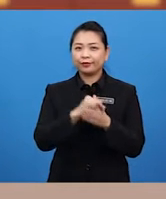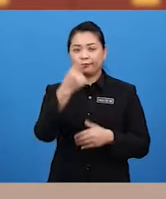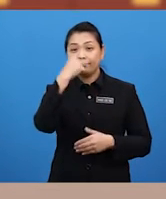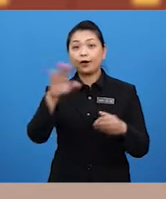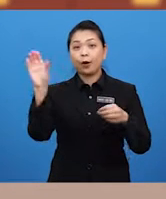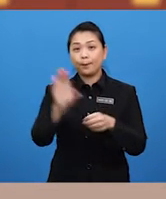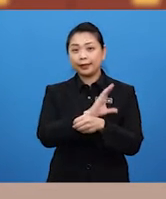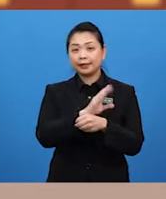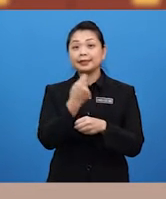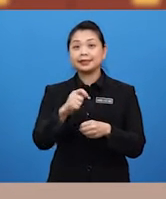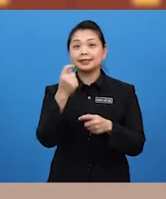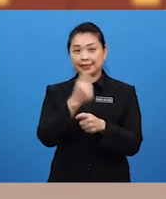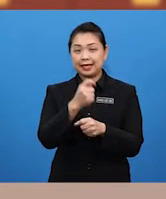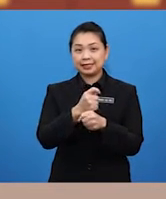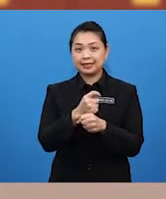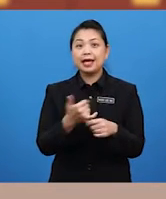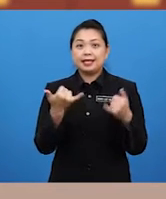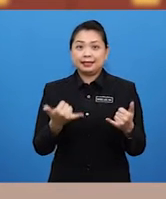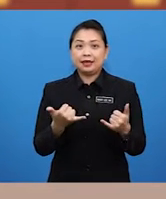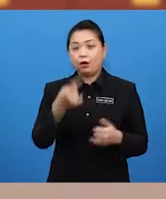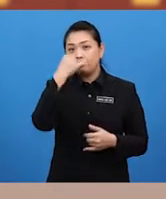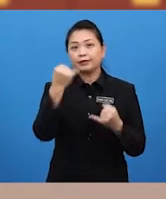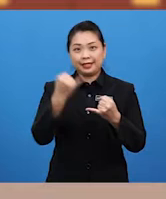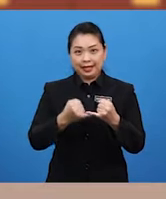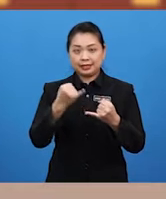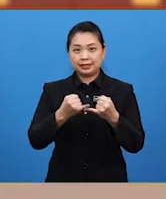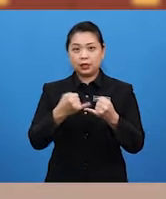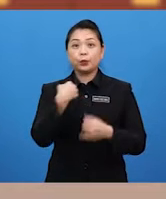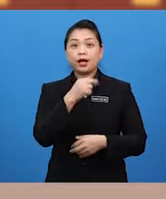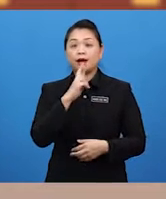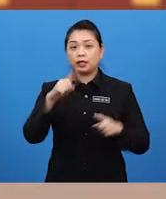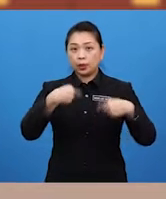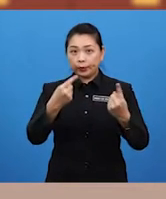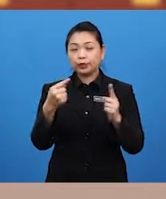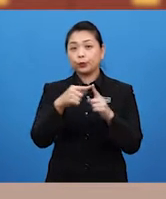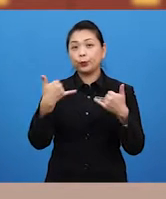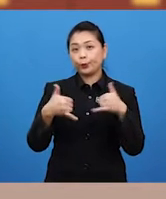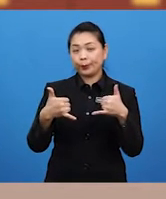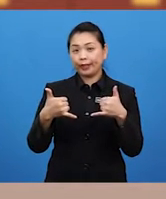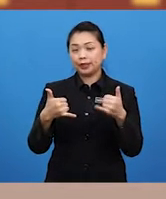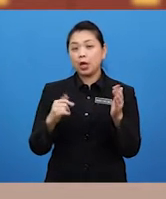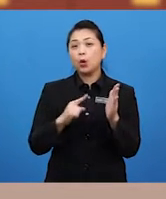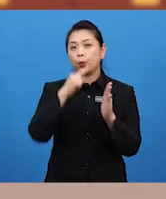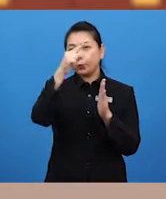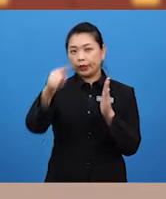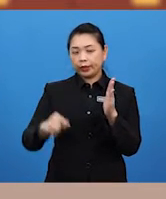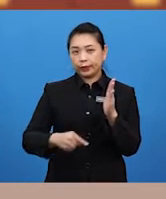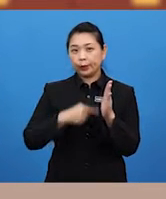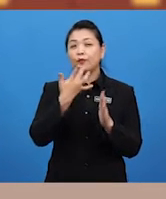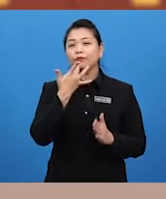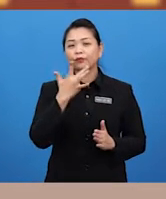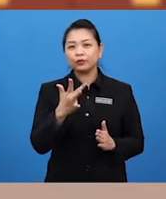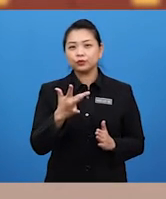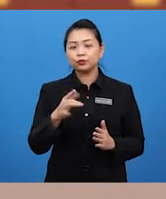Congratulations for completing the task. Now, for the last part, we're going to play Wheel of Fortune